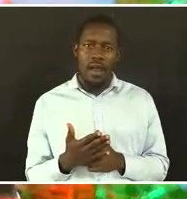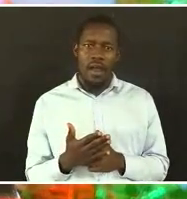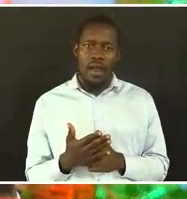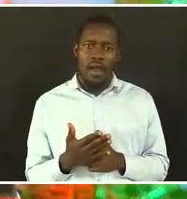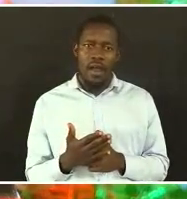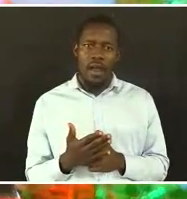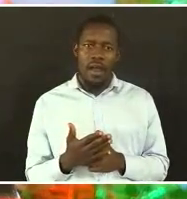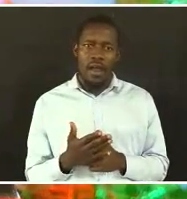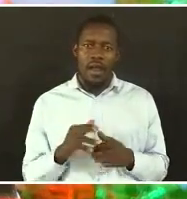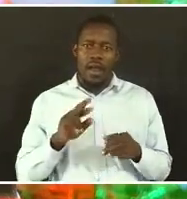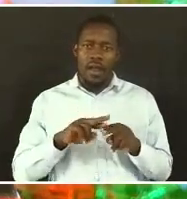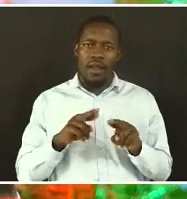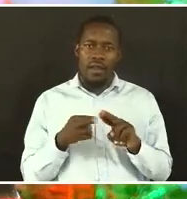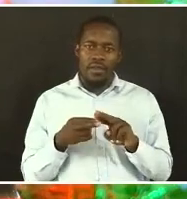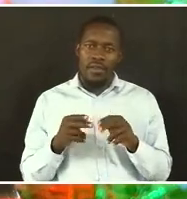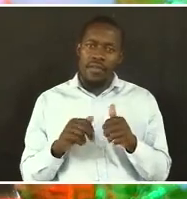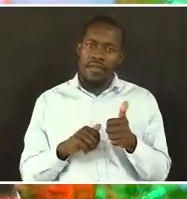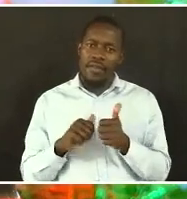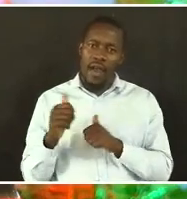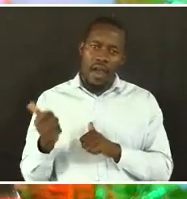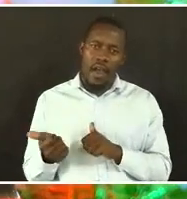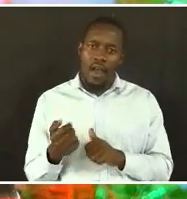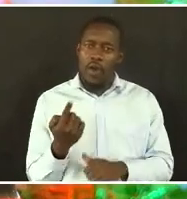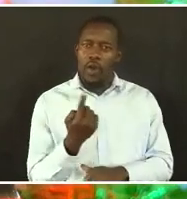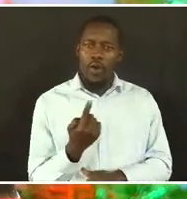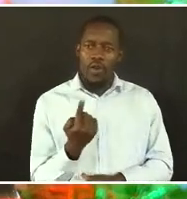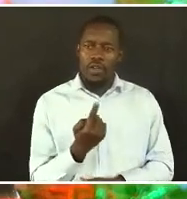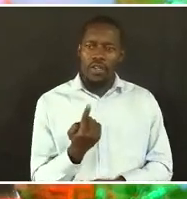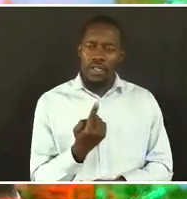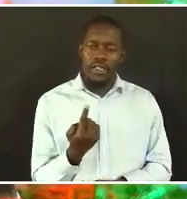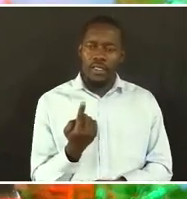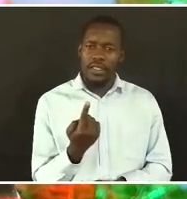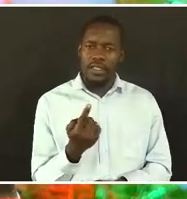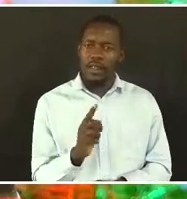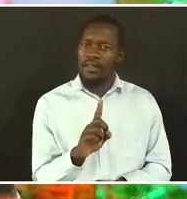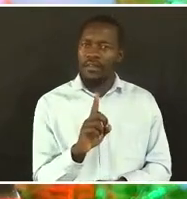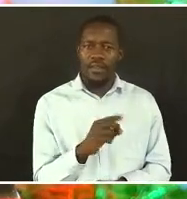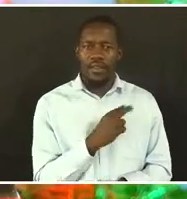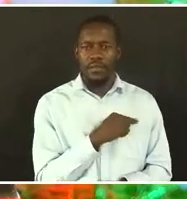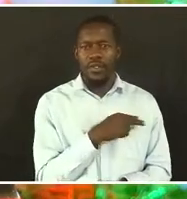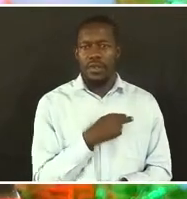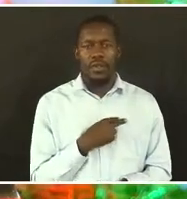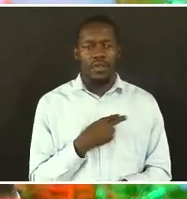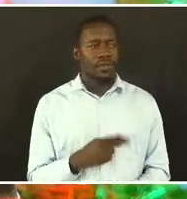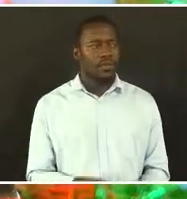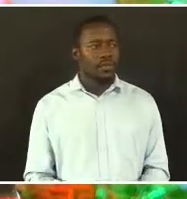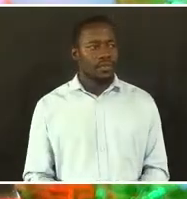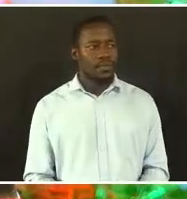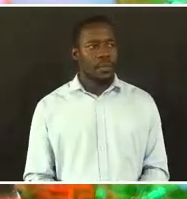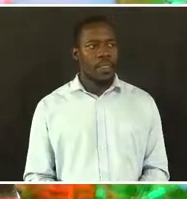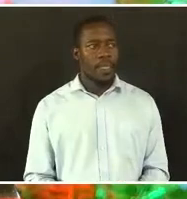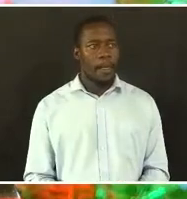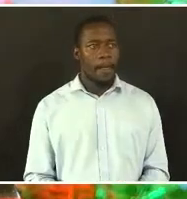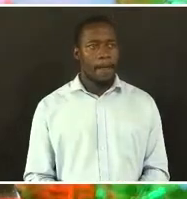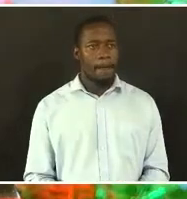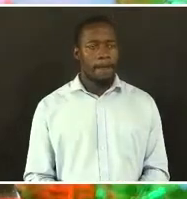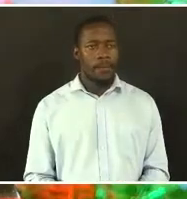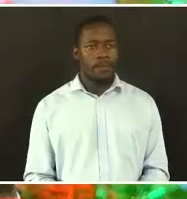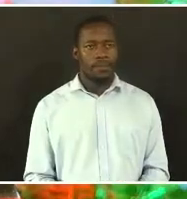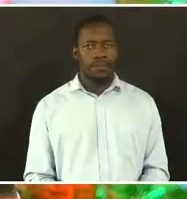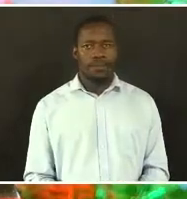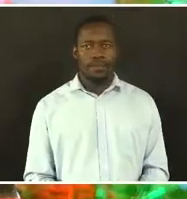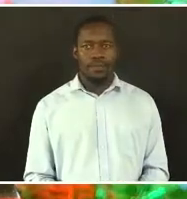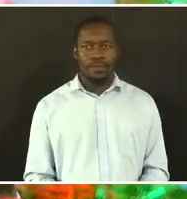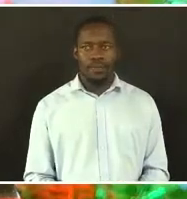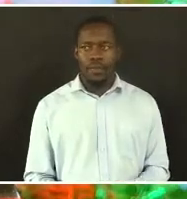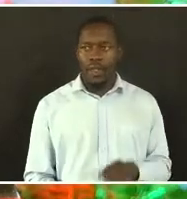even be able to stay in the day, has gone away? Mm-hmm. We should not think, by the way, let me tell you, the reason God has placed